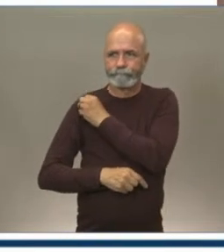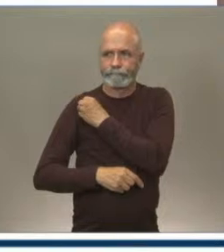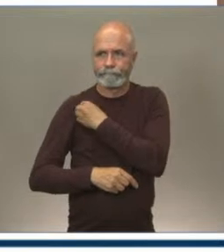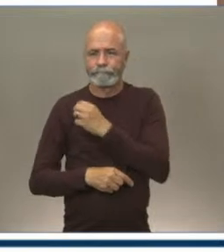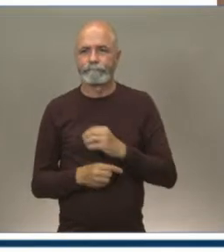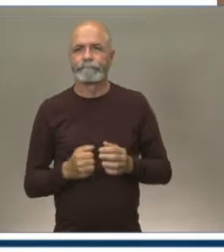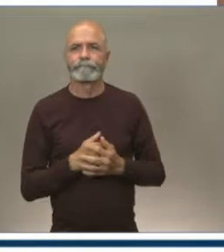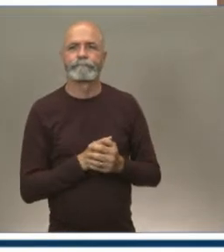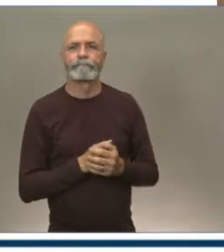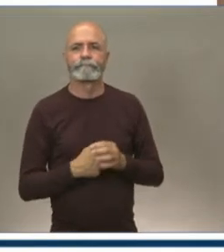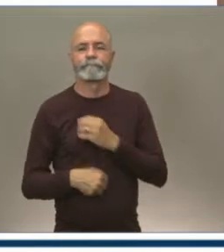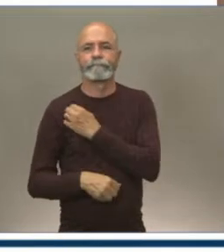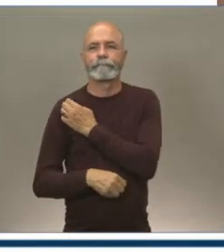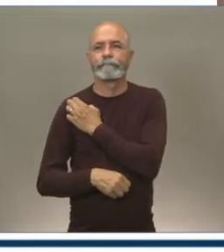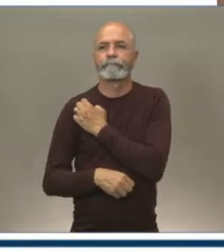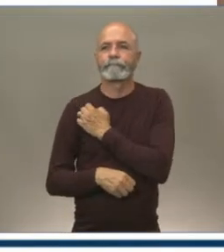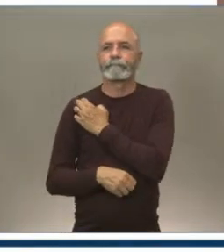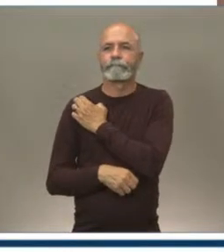Essentially, our